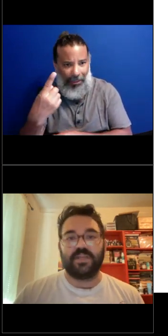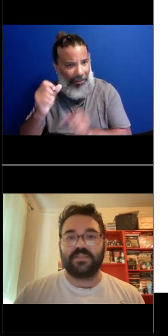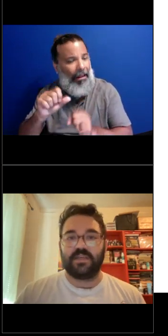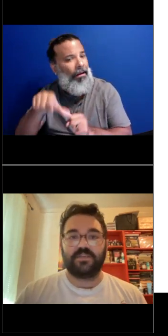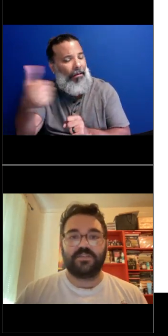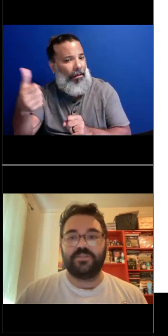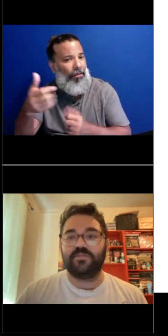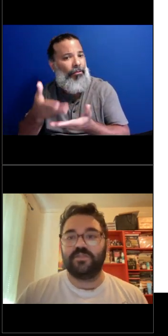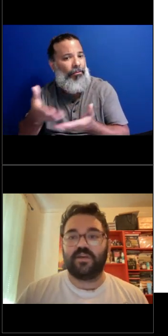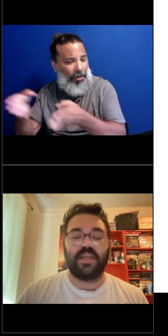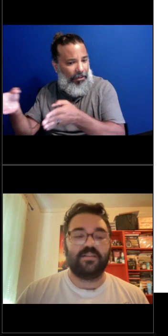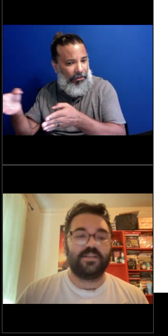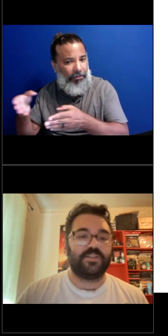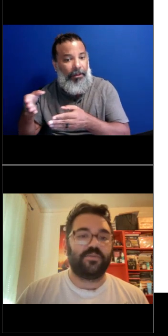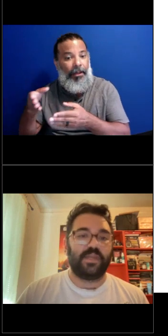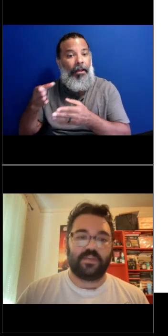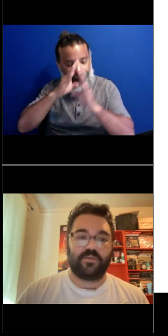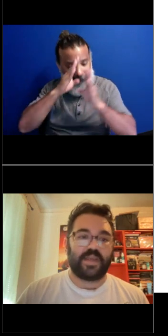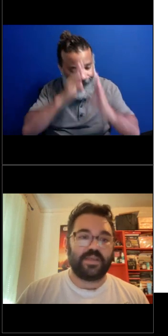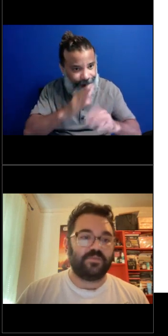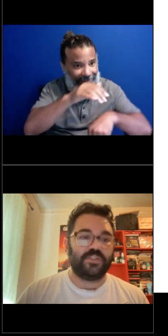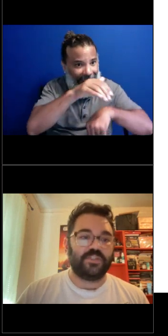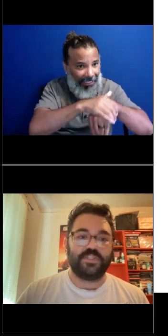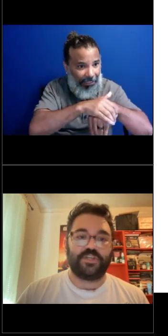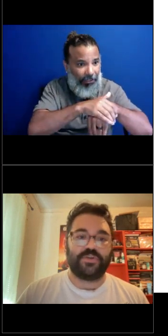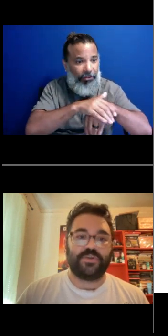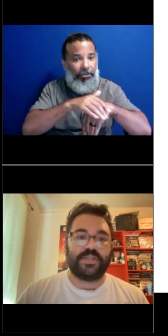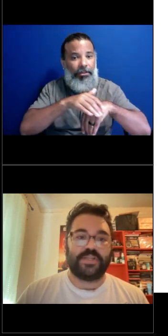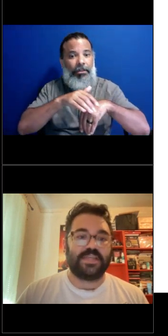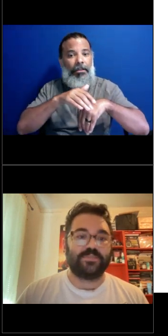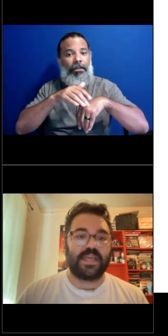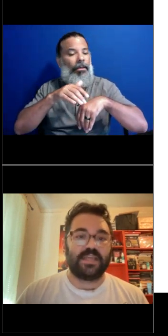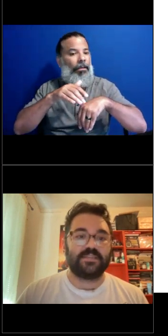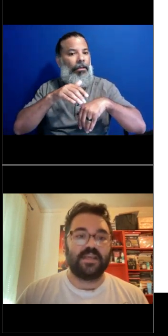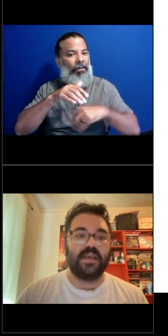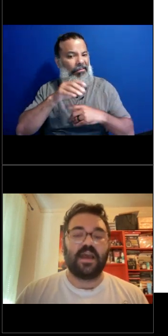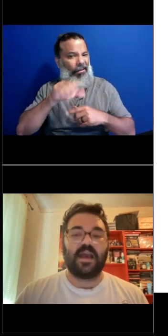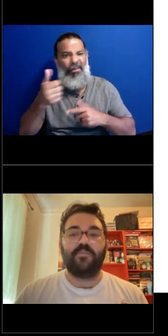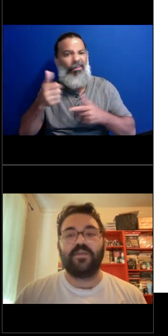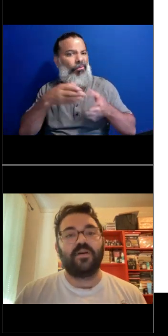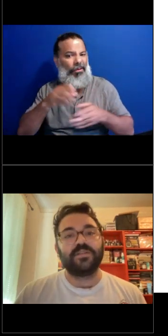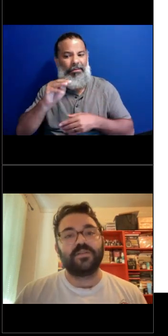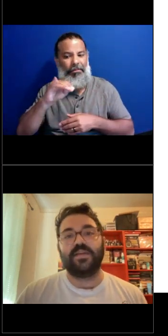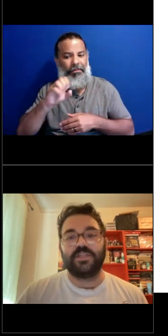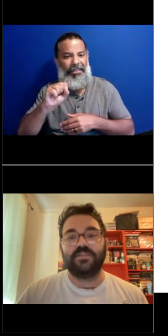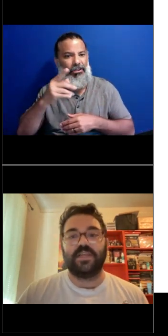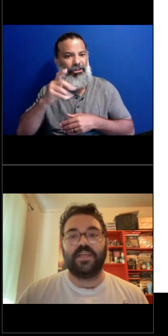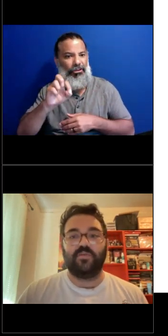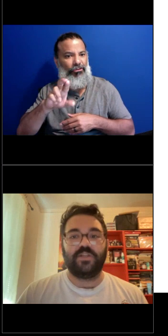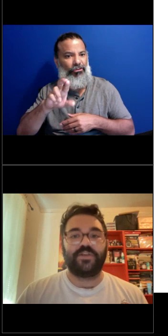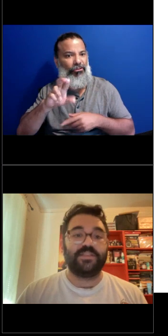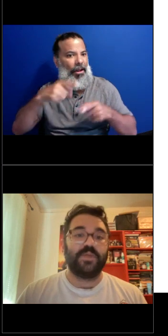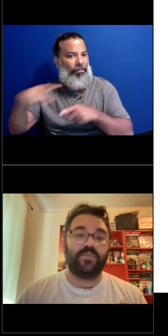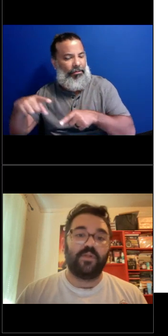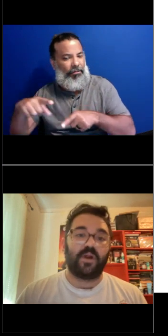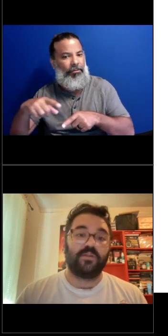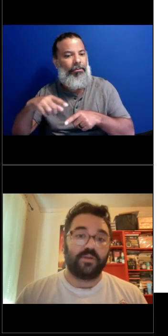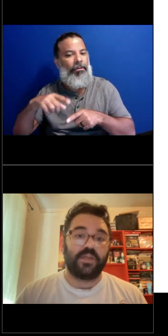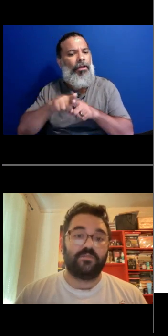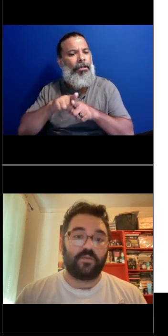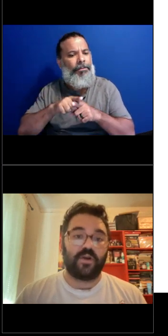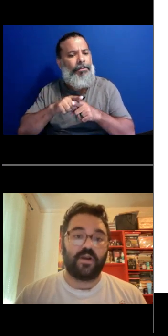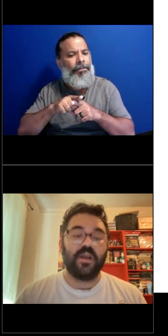Even focusing exclusively on English, there are many other ways in which misgendering takes place. And there are also tensions in what trans